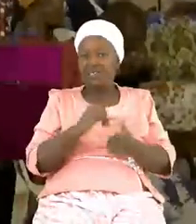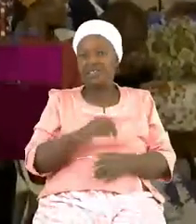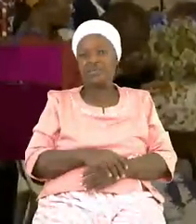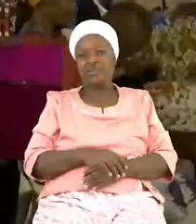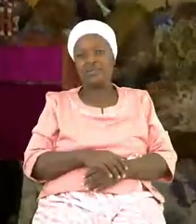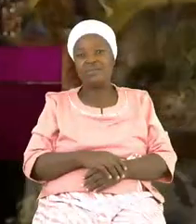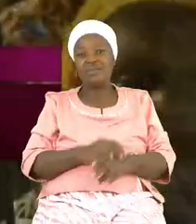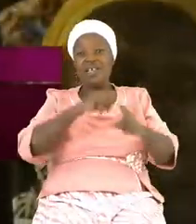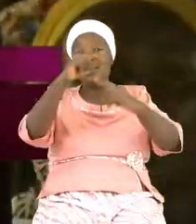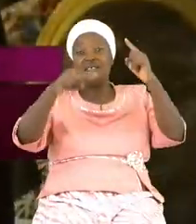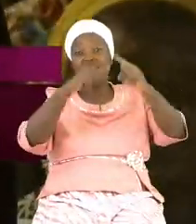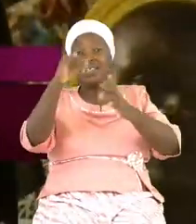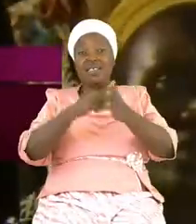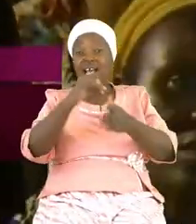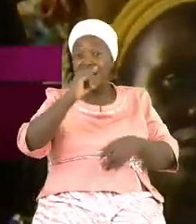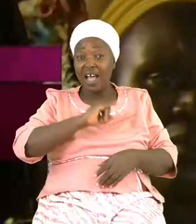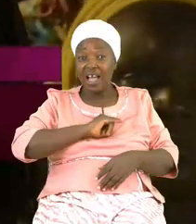I will get it.